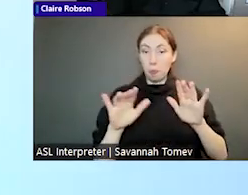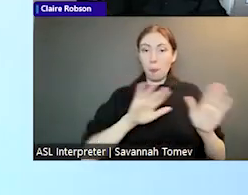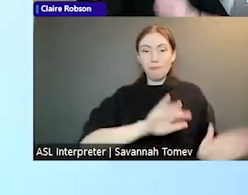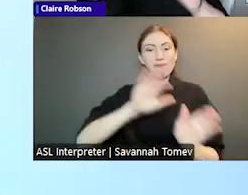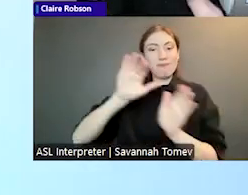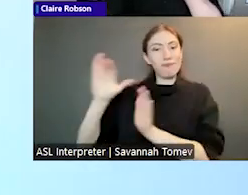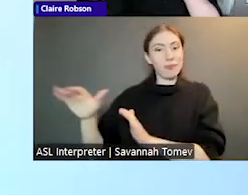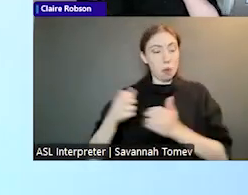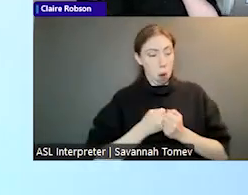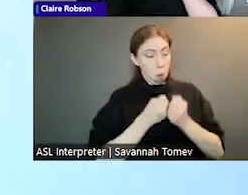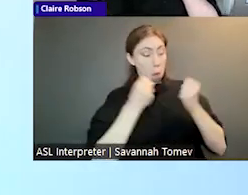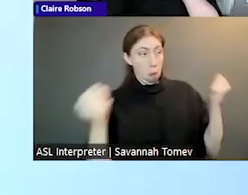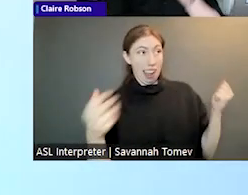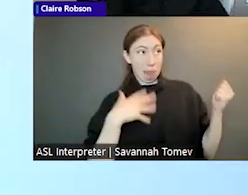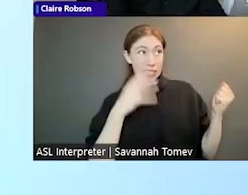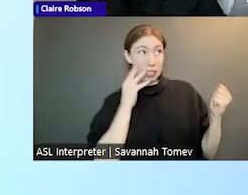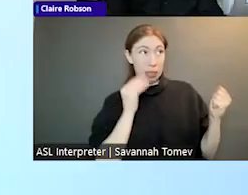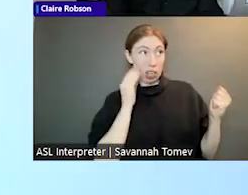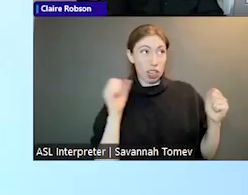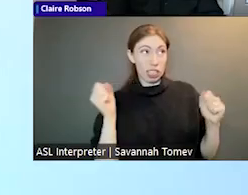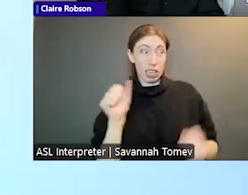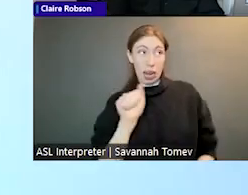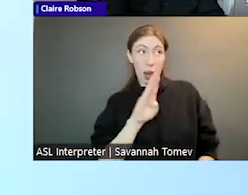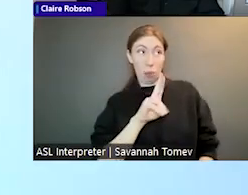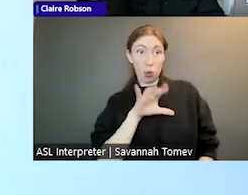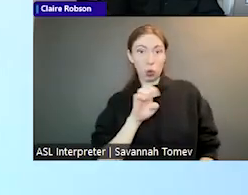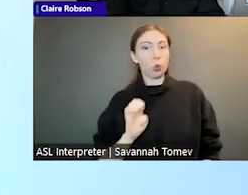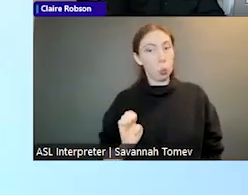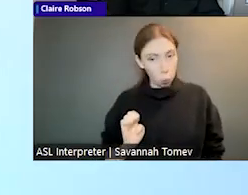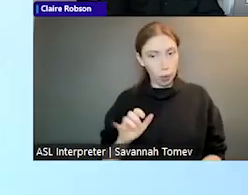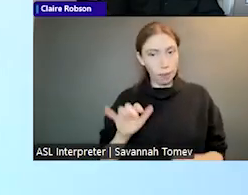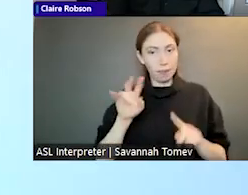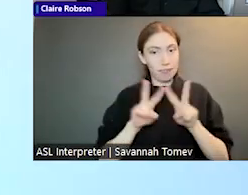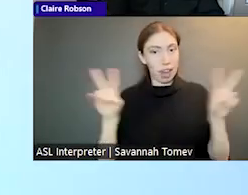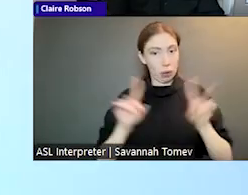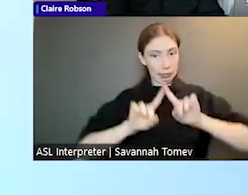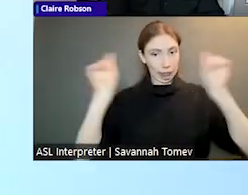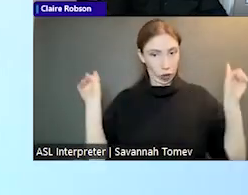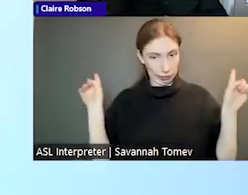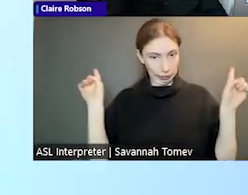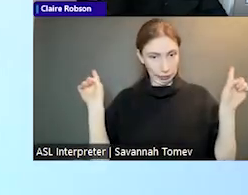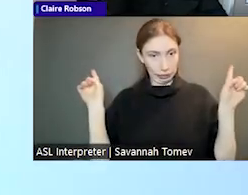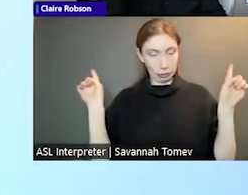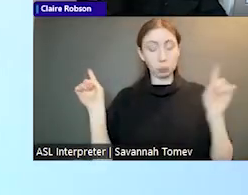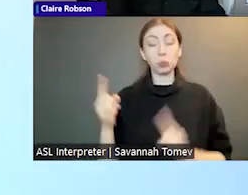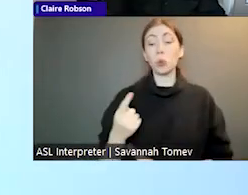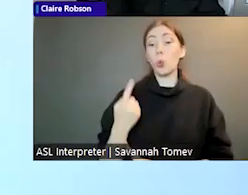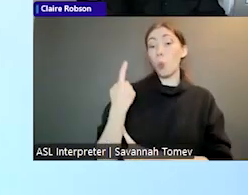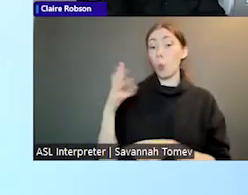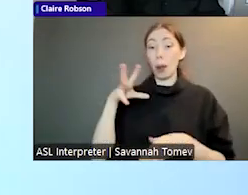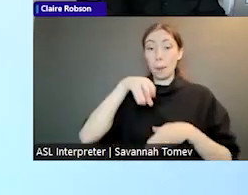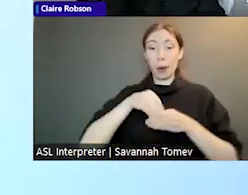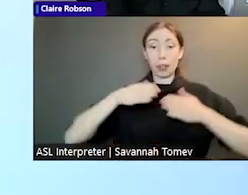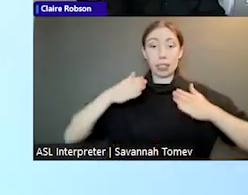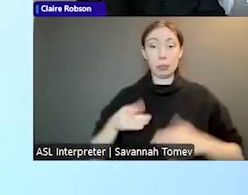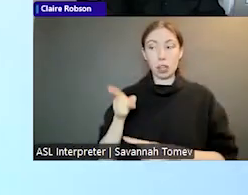relationship. And one of our participants talked quite tellingly about the sideways